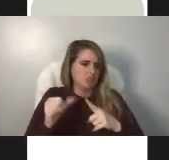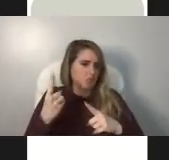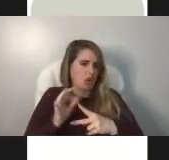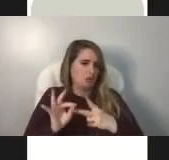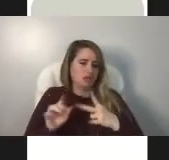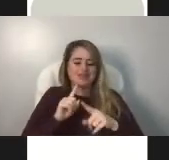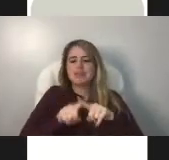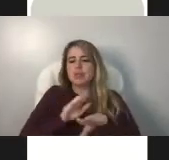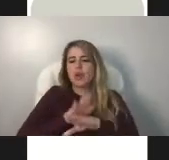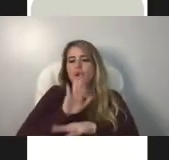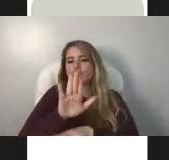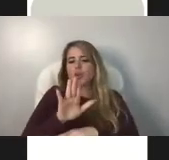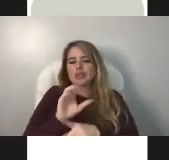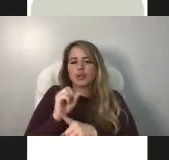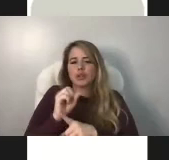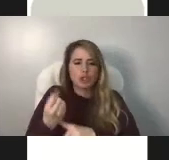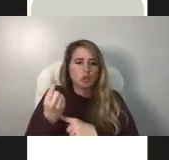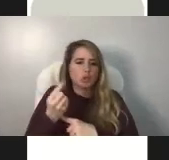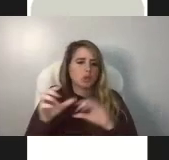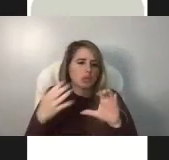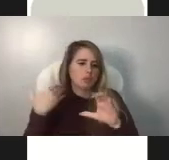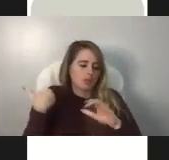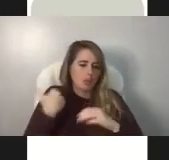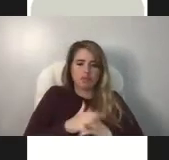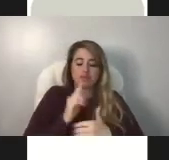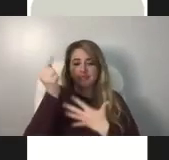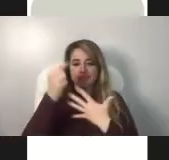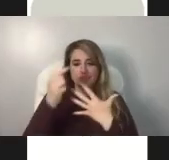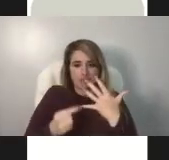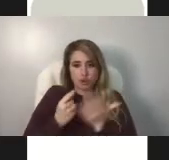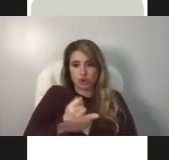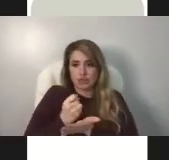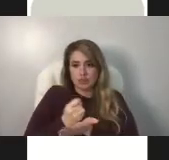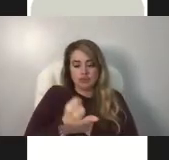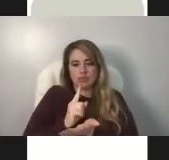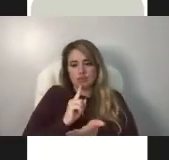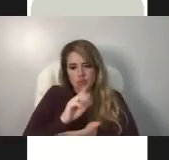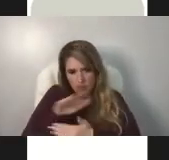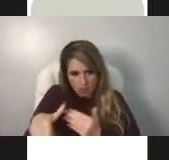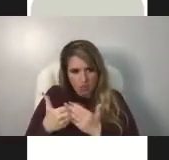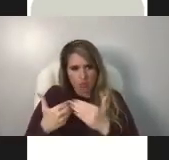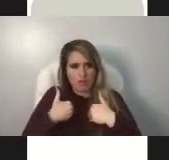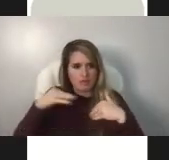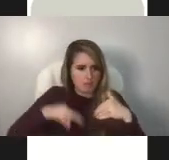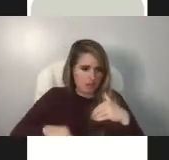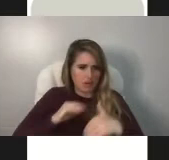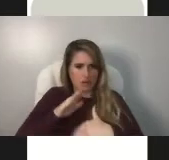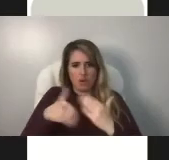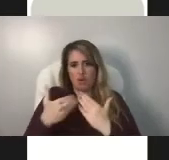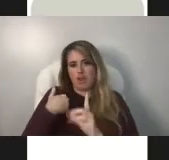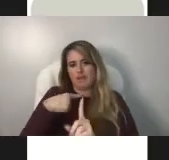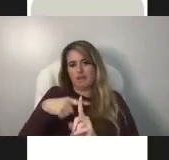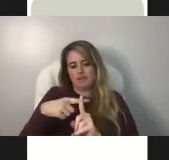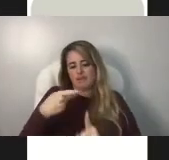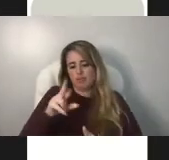your condition, depending what's been done before. All of these treatment methods have benefits or pros, and they have risks